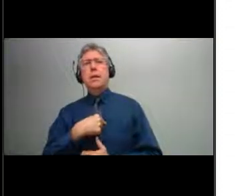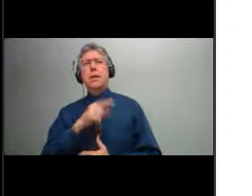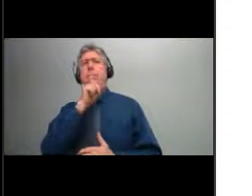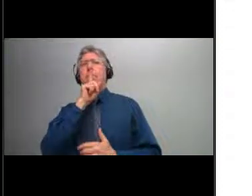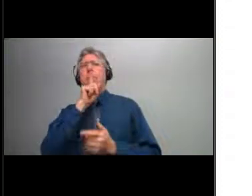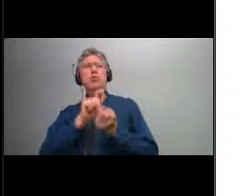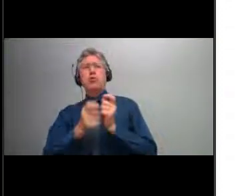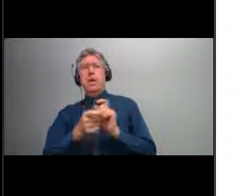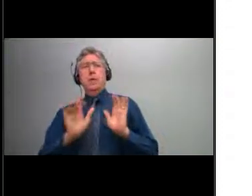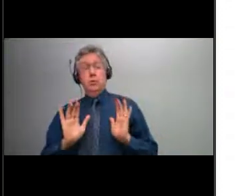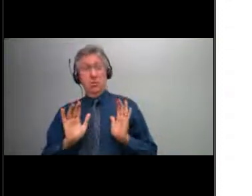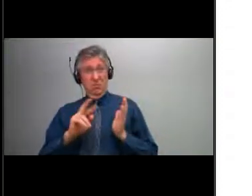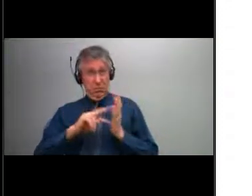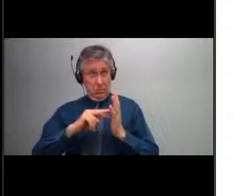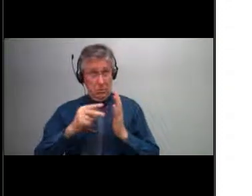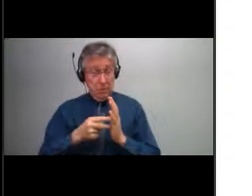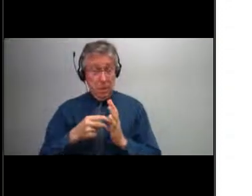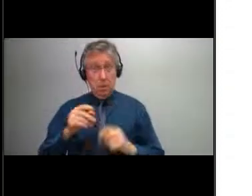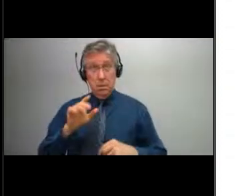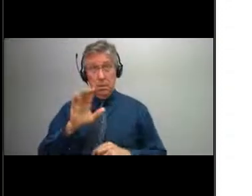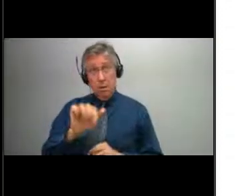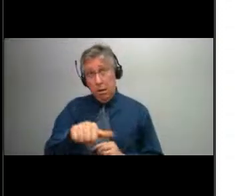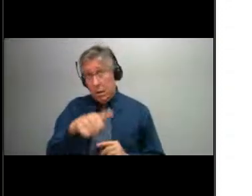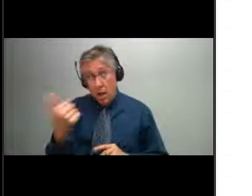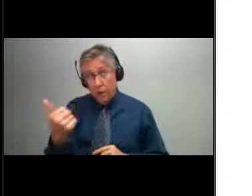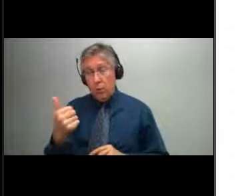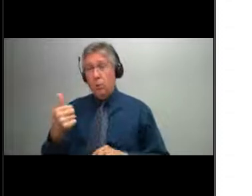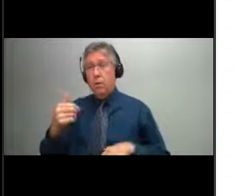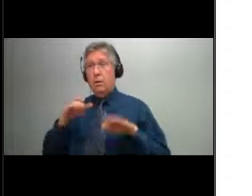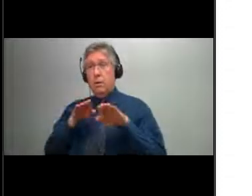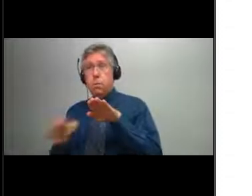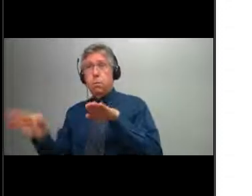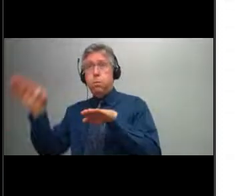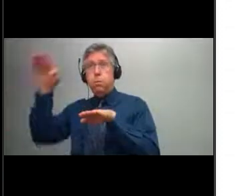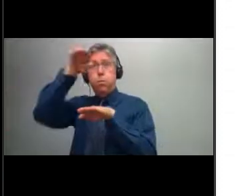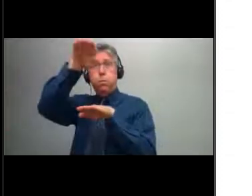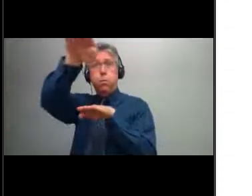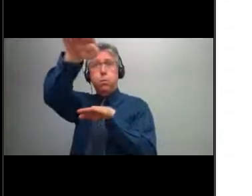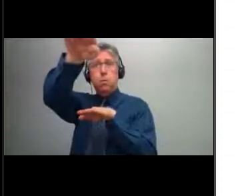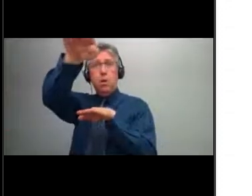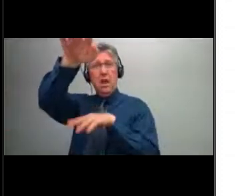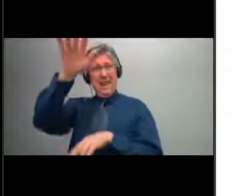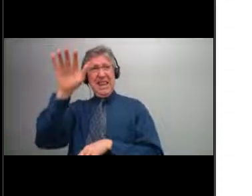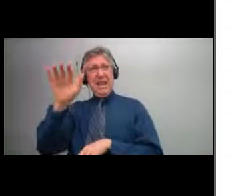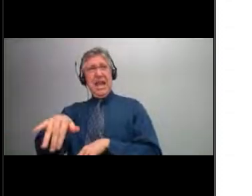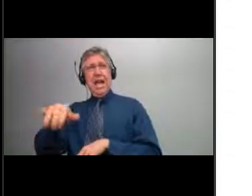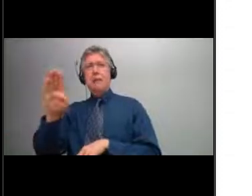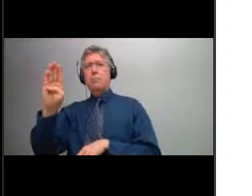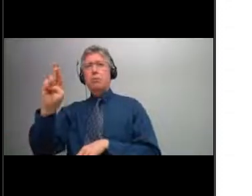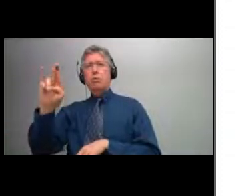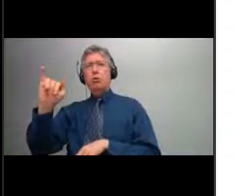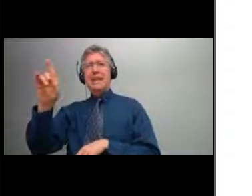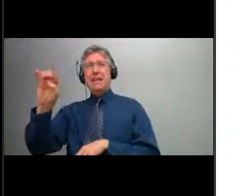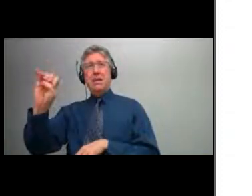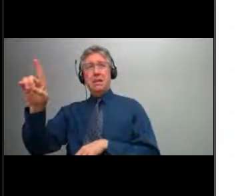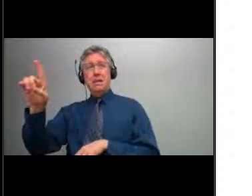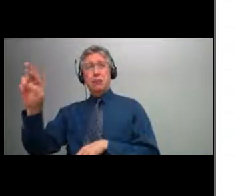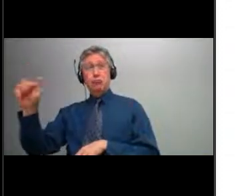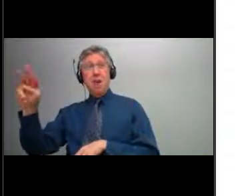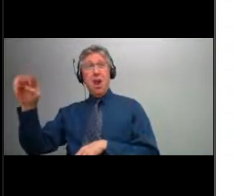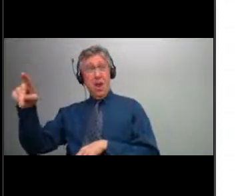altering. If we're talking about the ramps that are on the braided ramps, those are designed again to